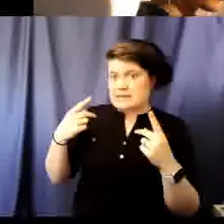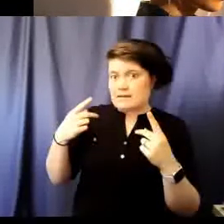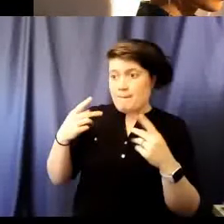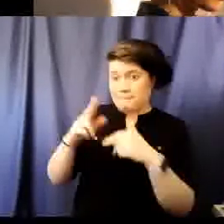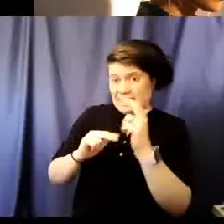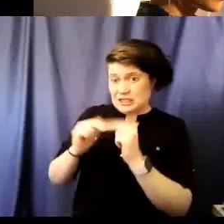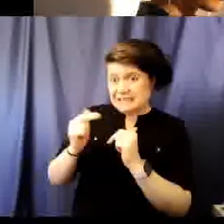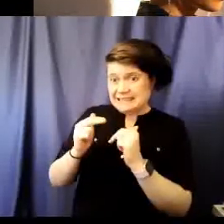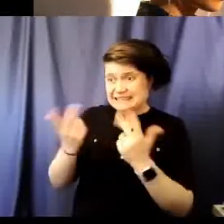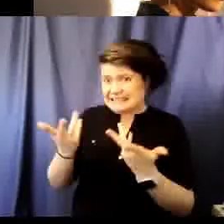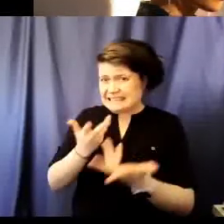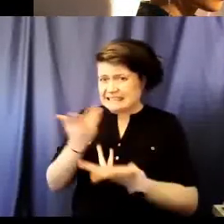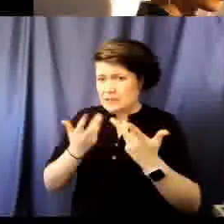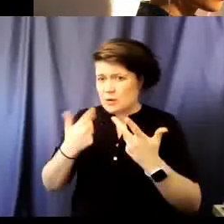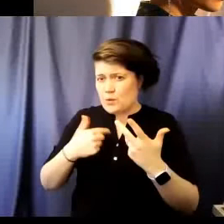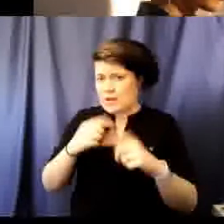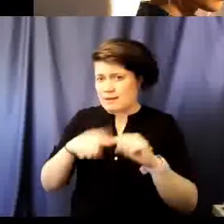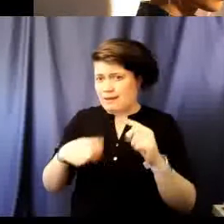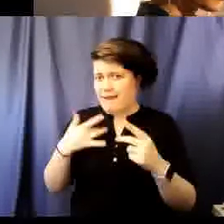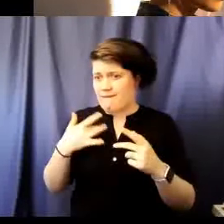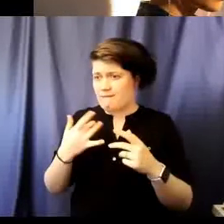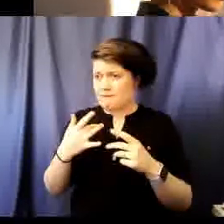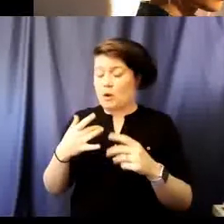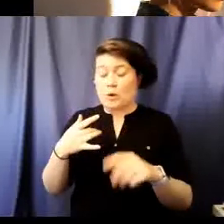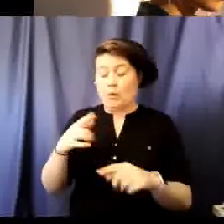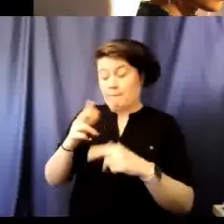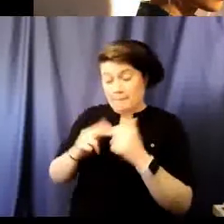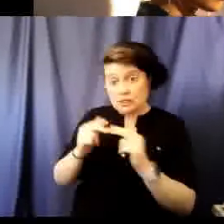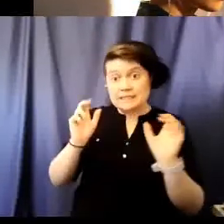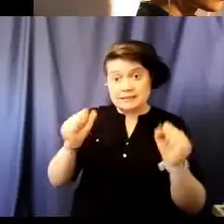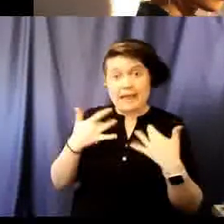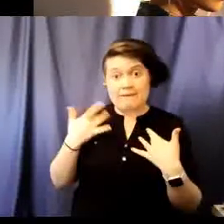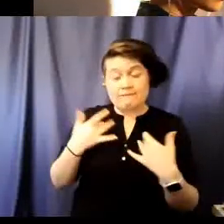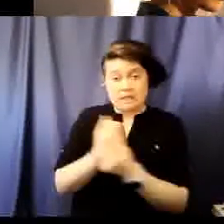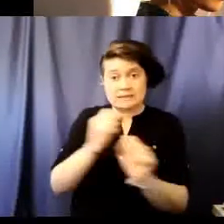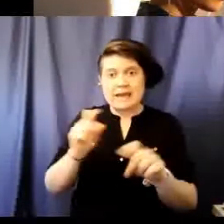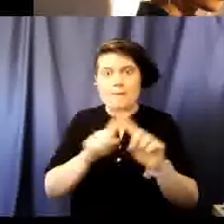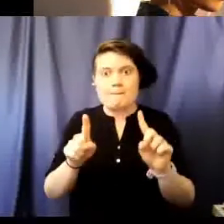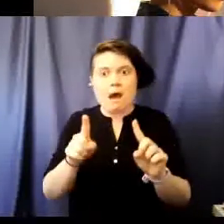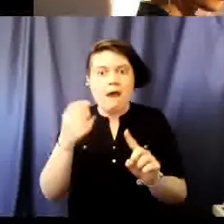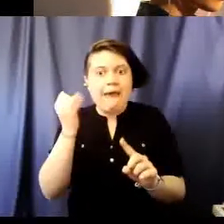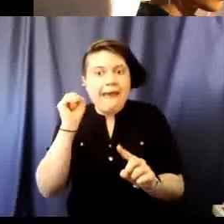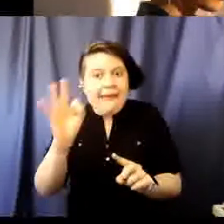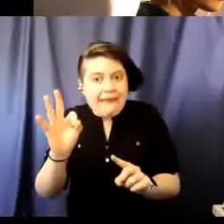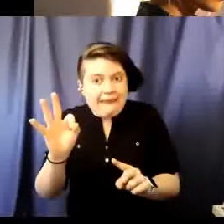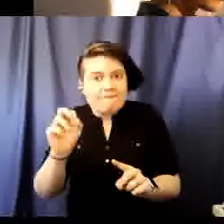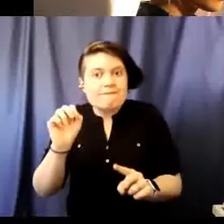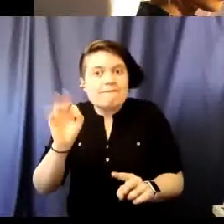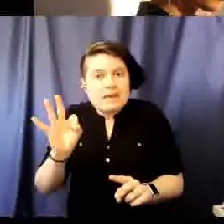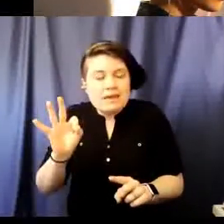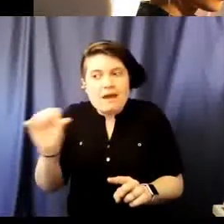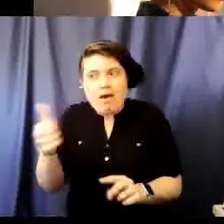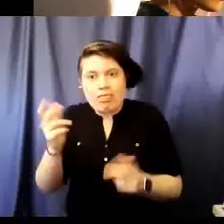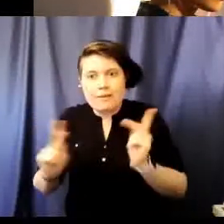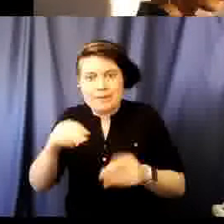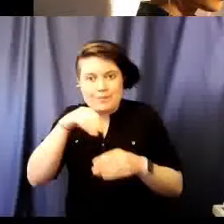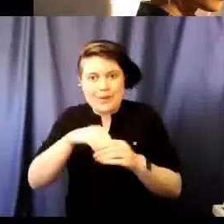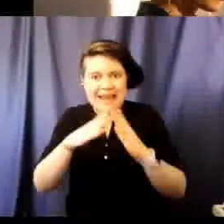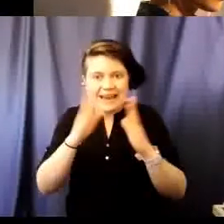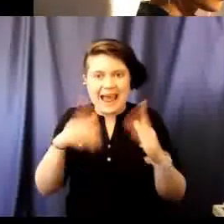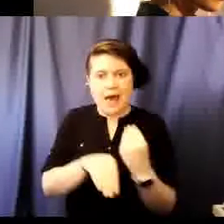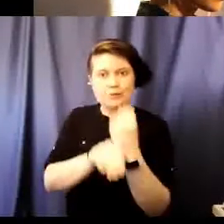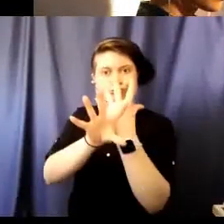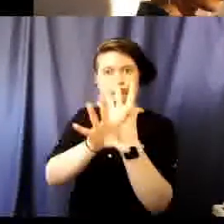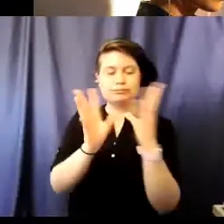view of the camera. We also have to be conscious of technology harassment and abuse as well, along with monitoring